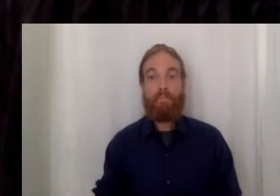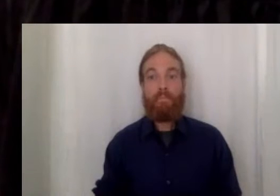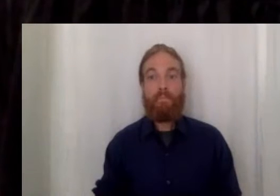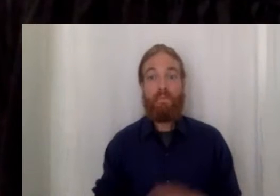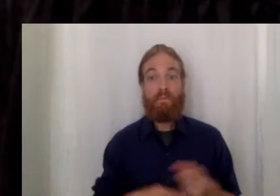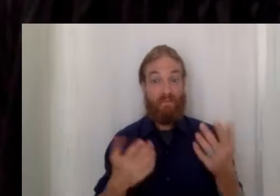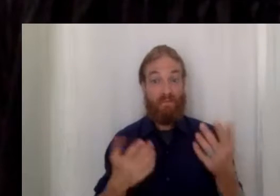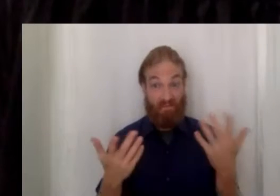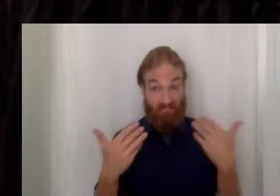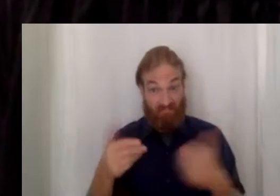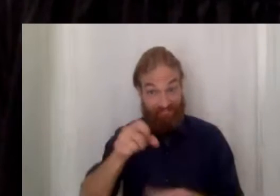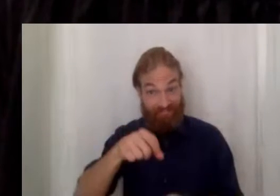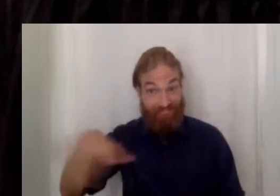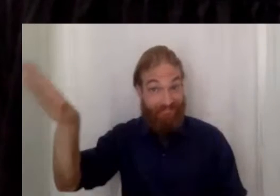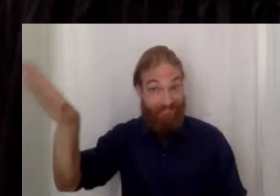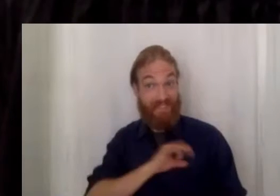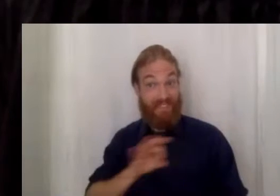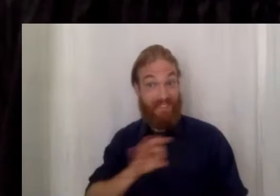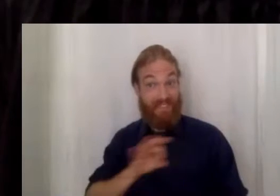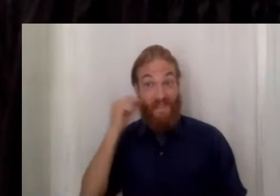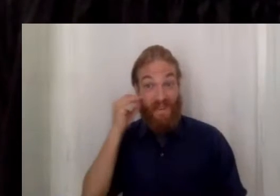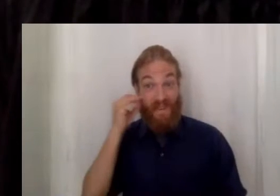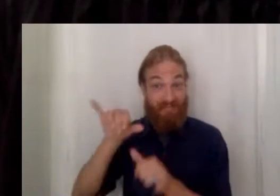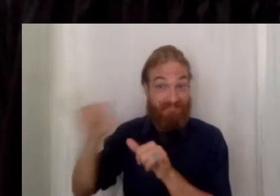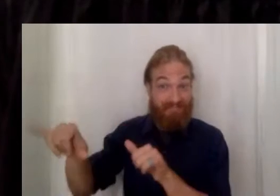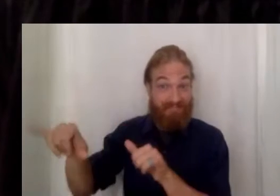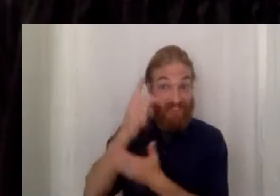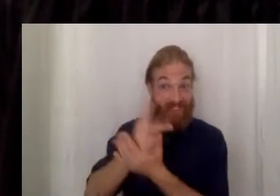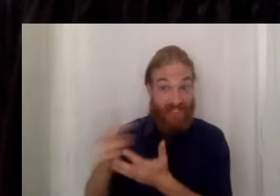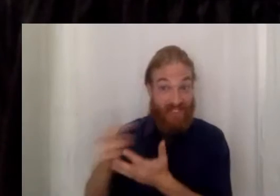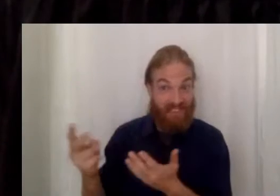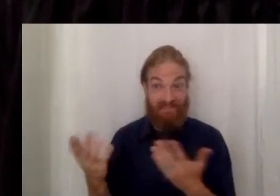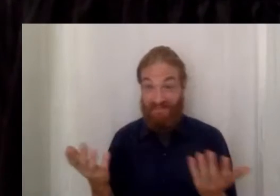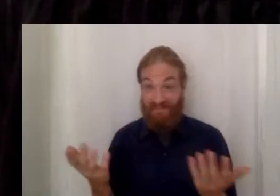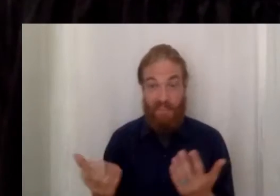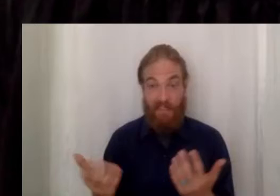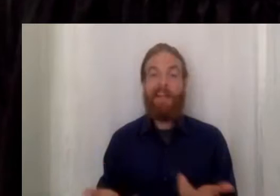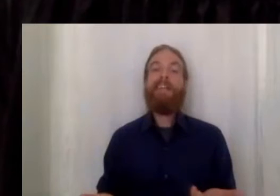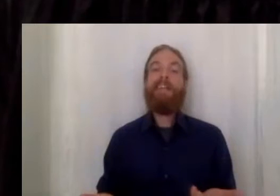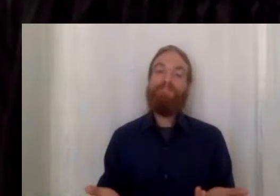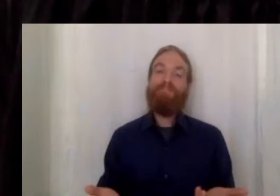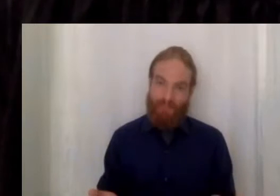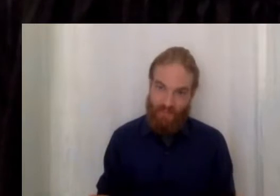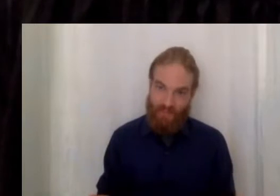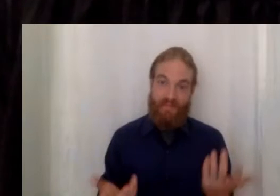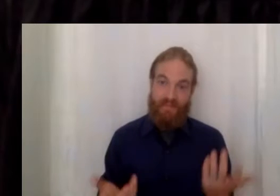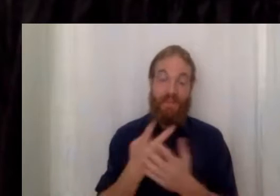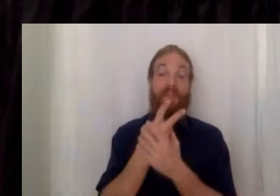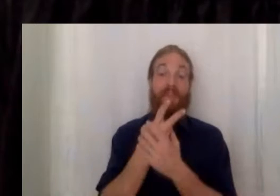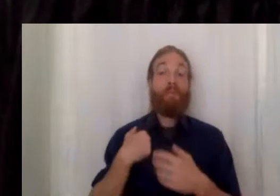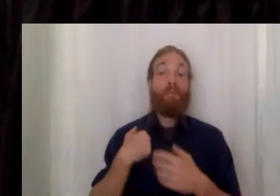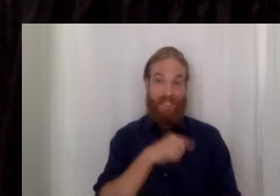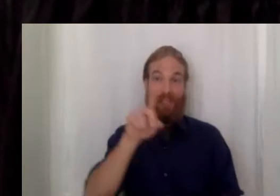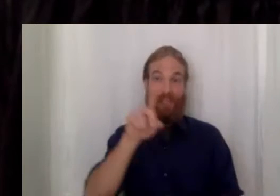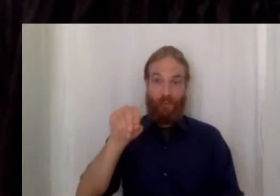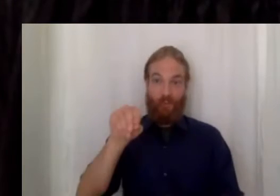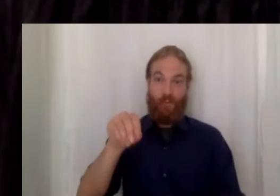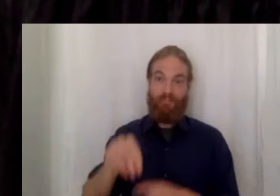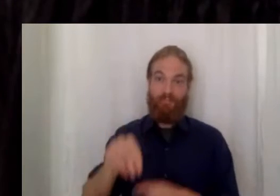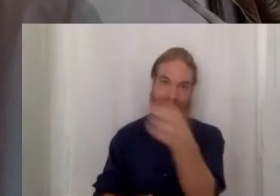students and staff, there's a few different factors that can exempt an individual from